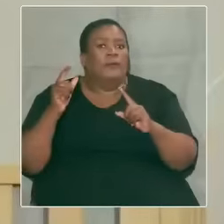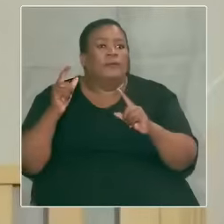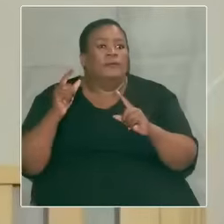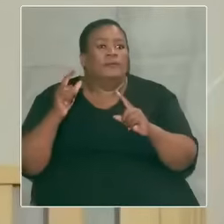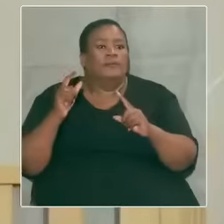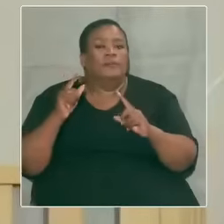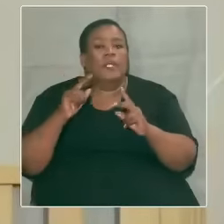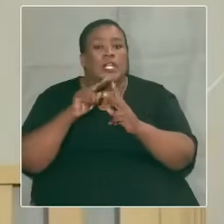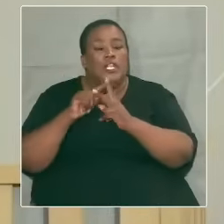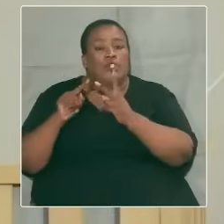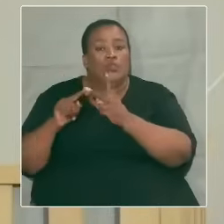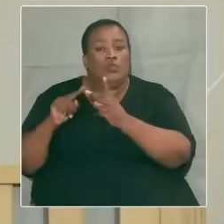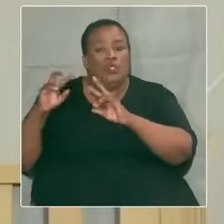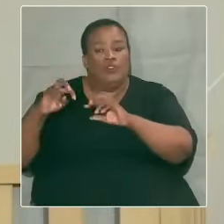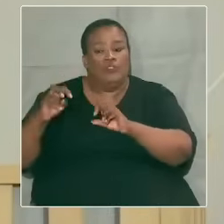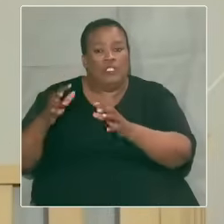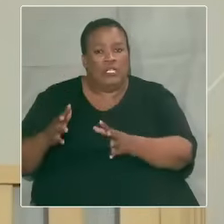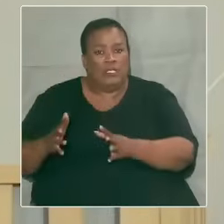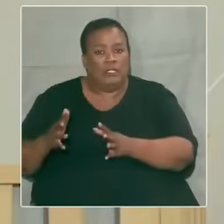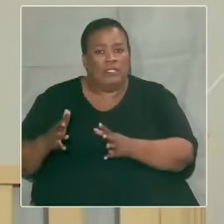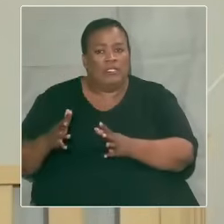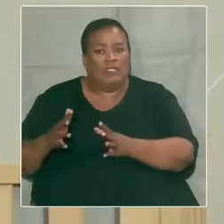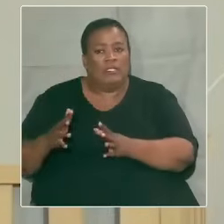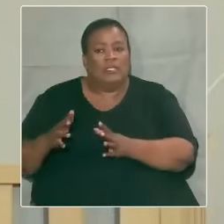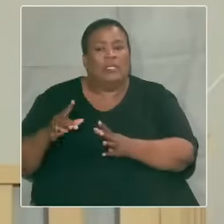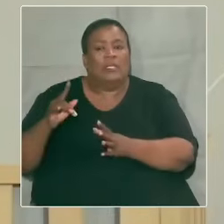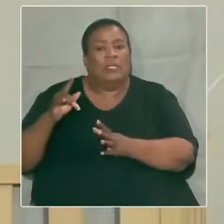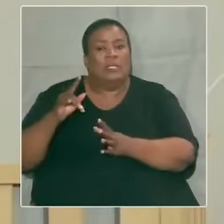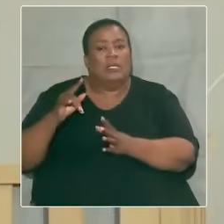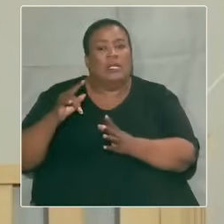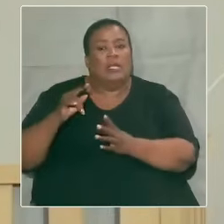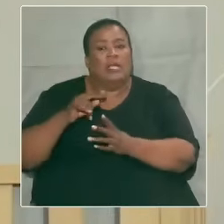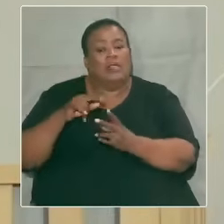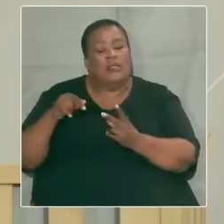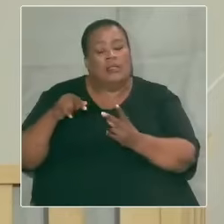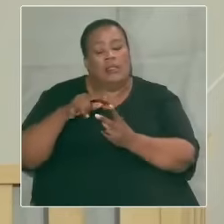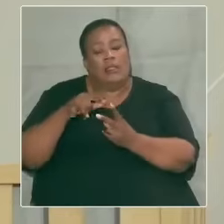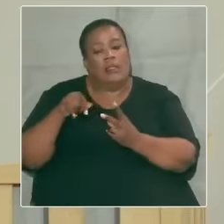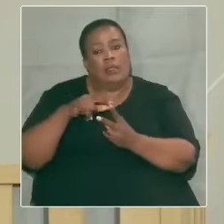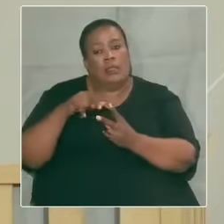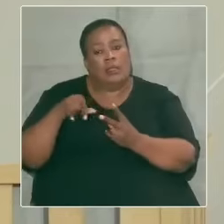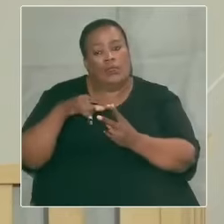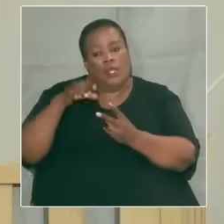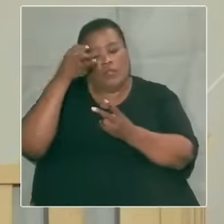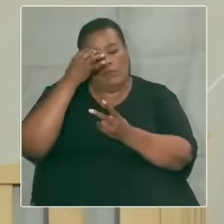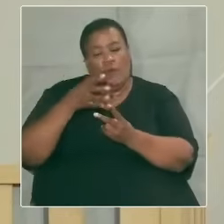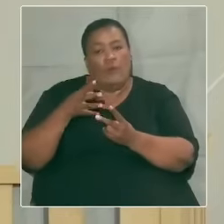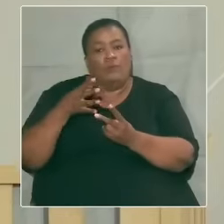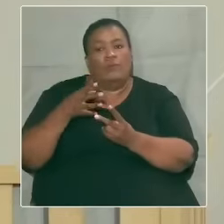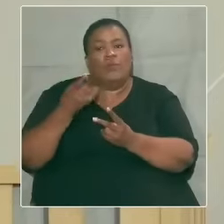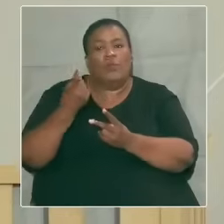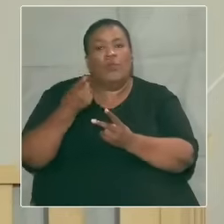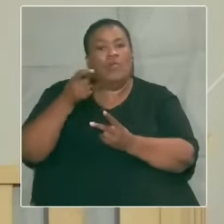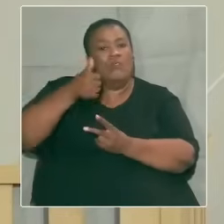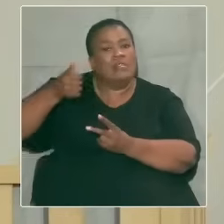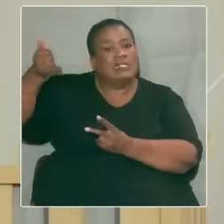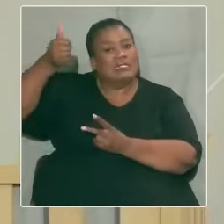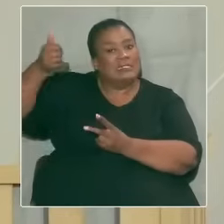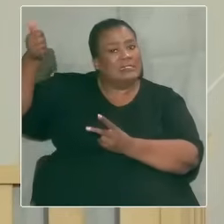the 2 investigators, at some point, they were told by one of the seniors